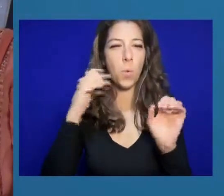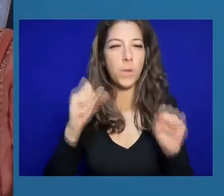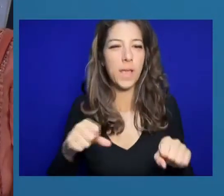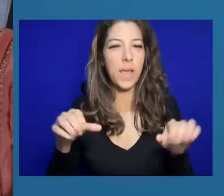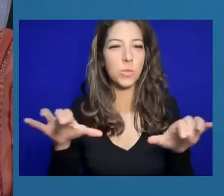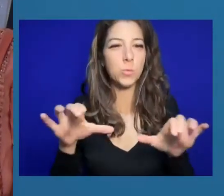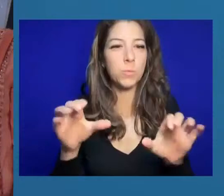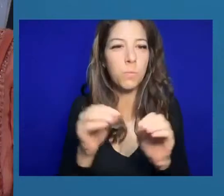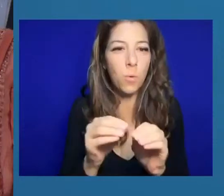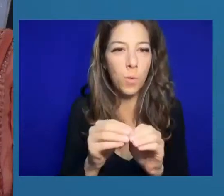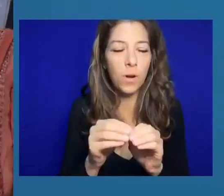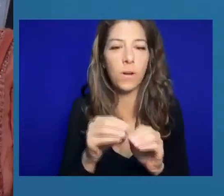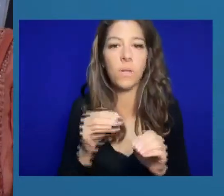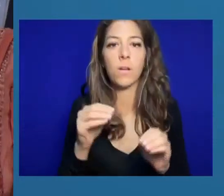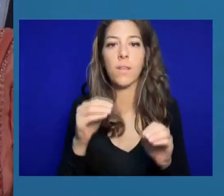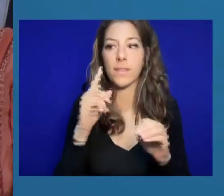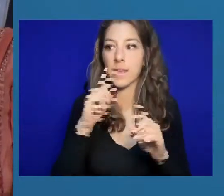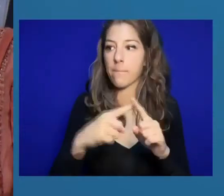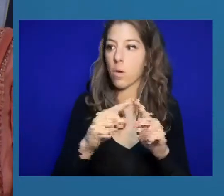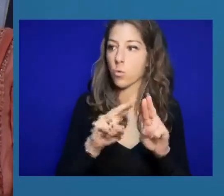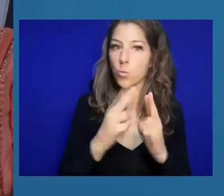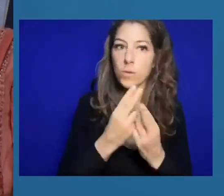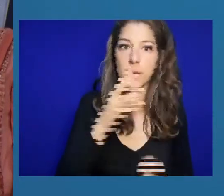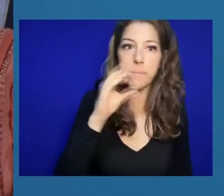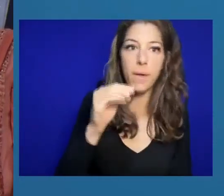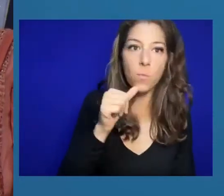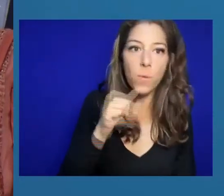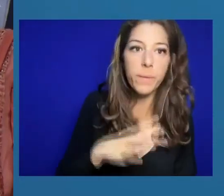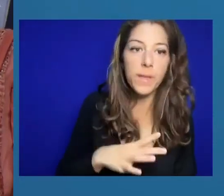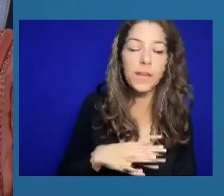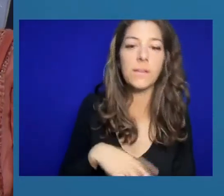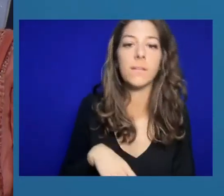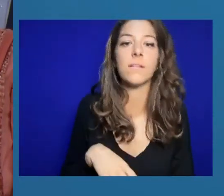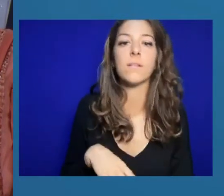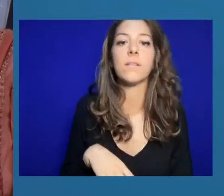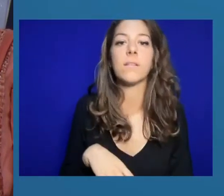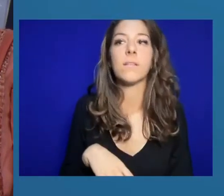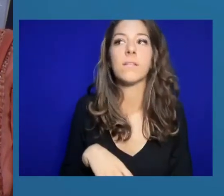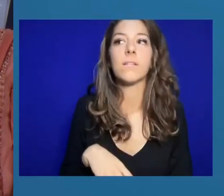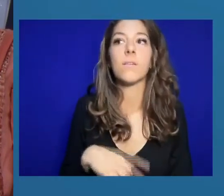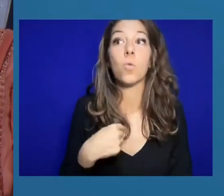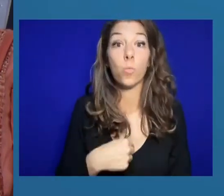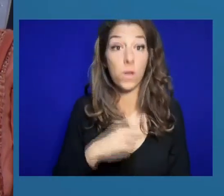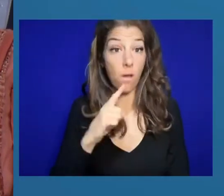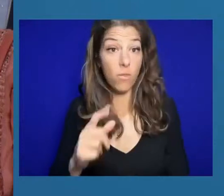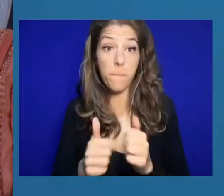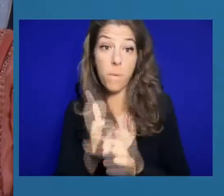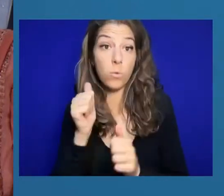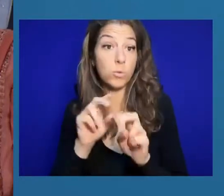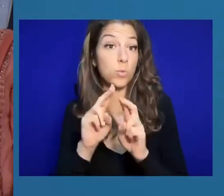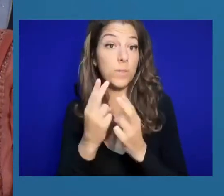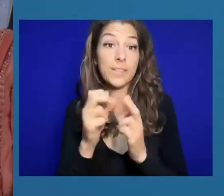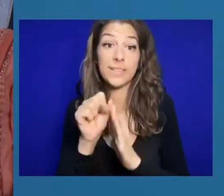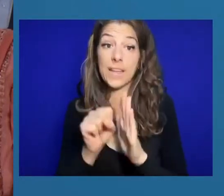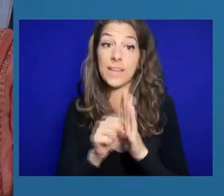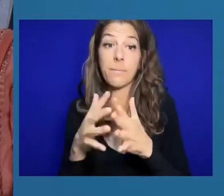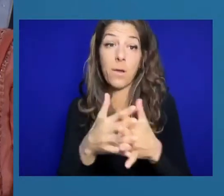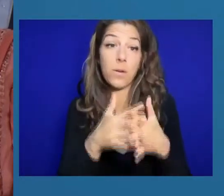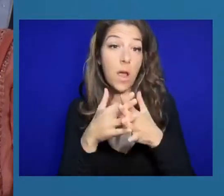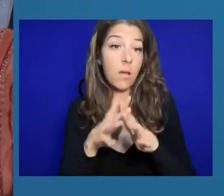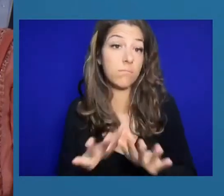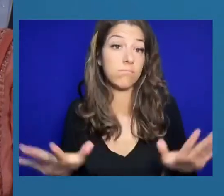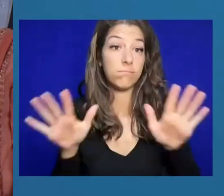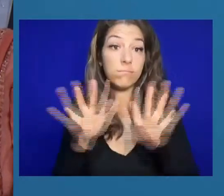about our union men and women, now, we are the most unionized state in America, the